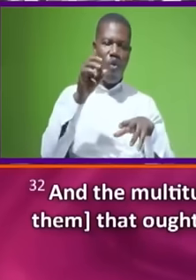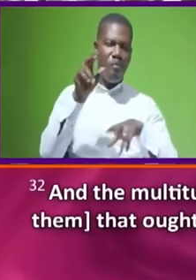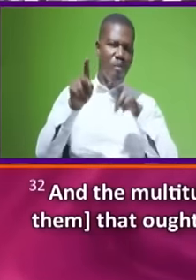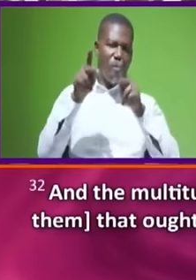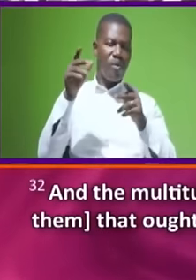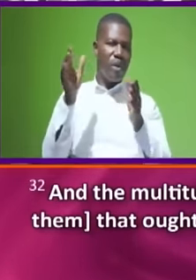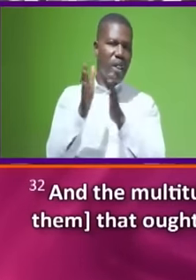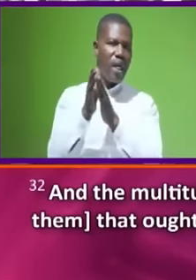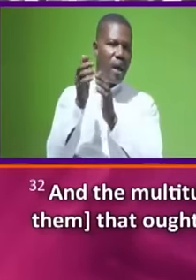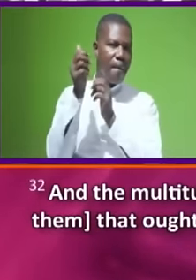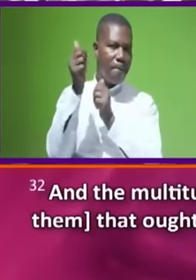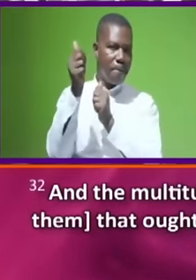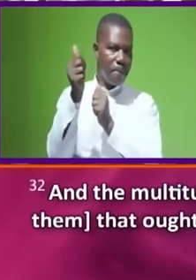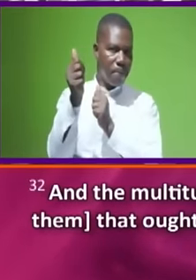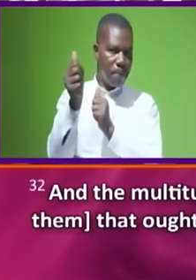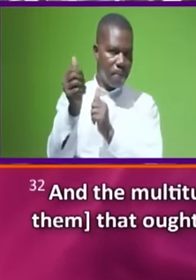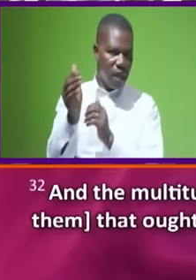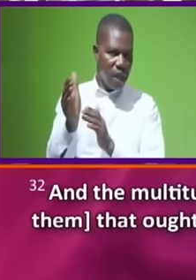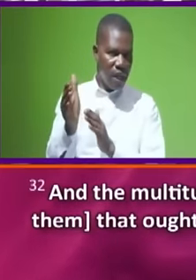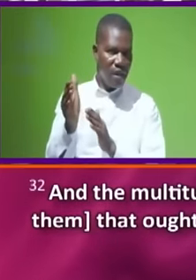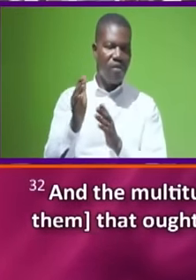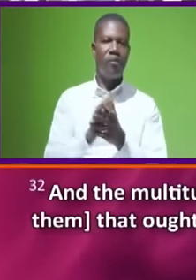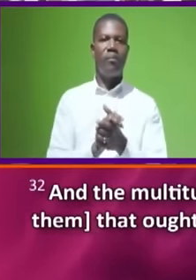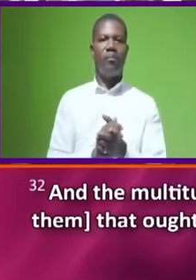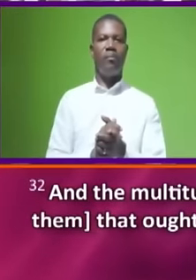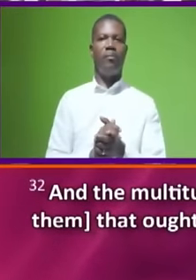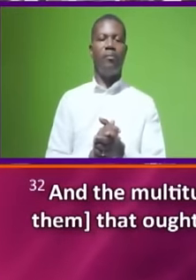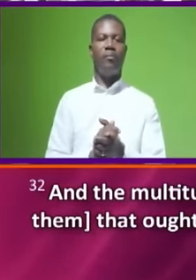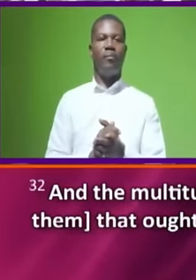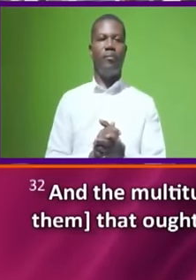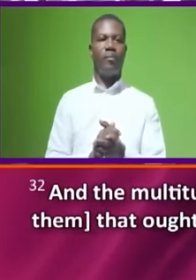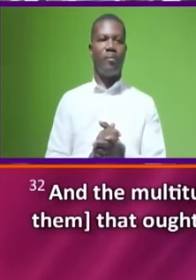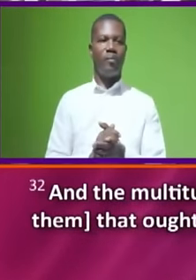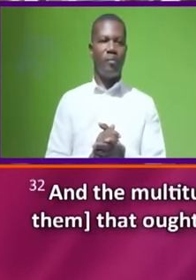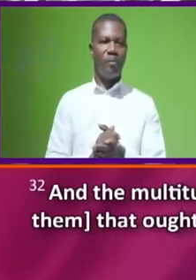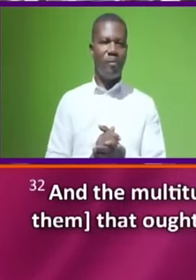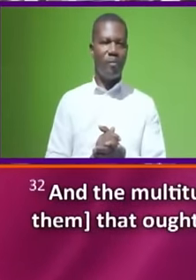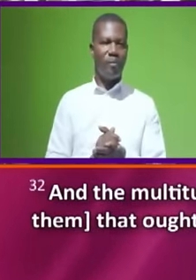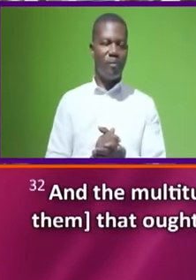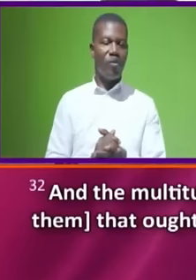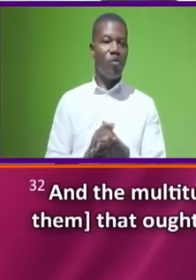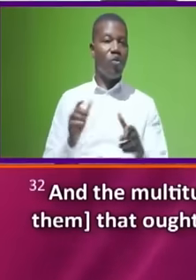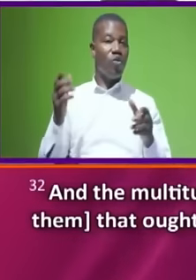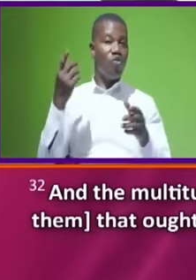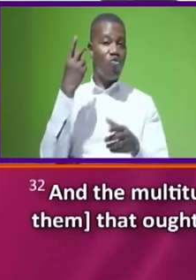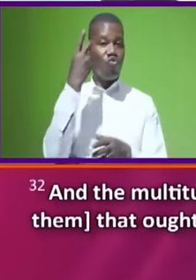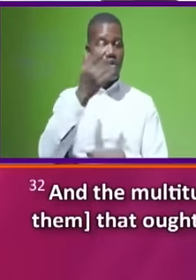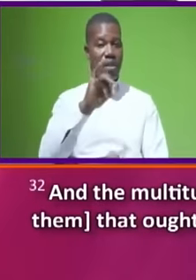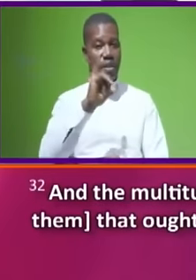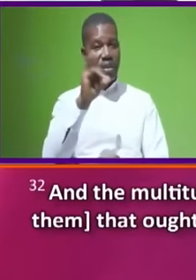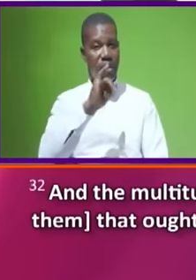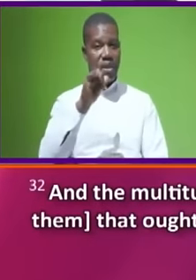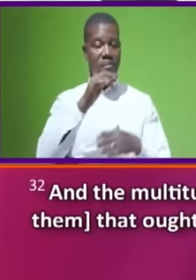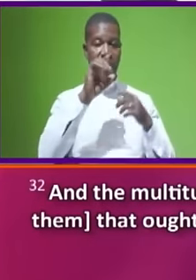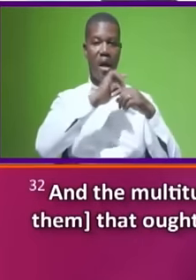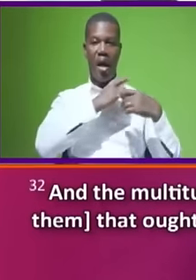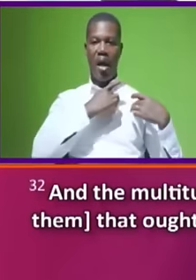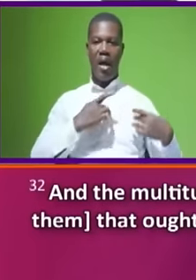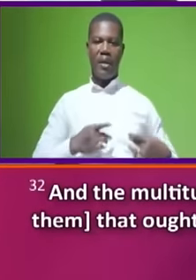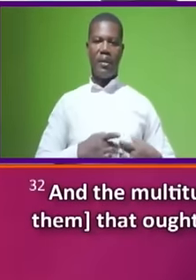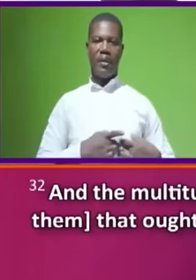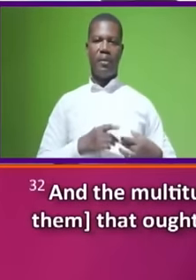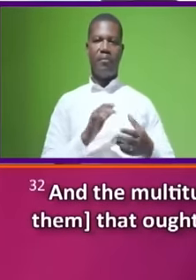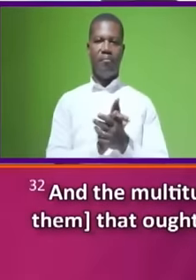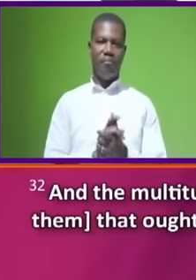the multitude of them that believed. Were of one heart. Were of one